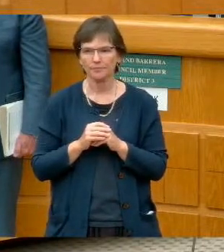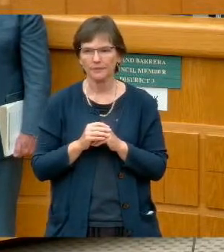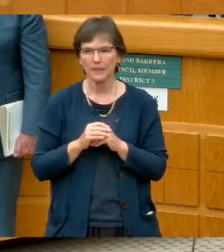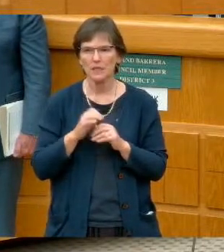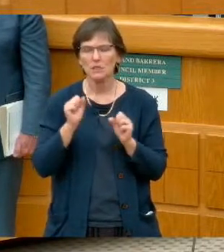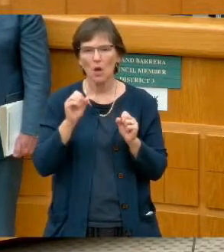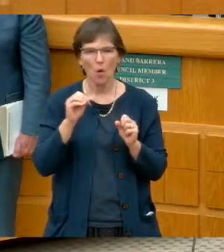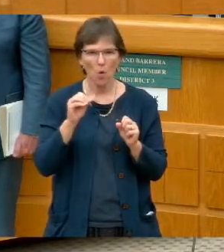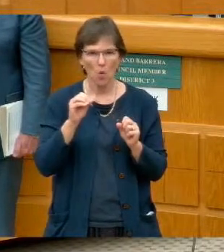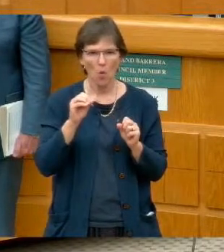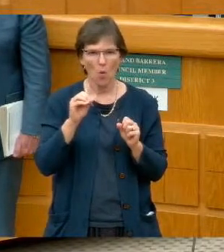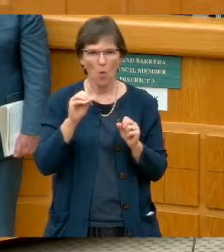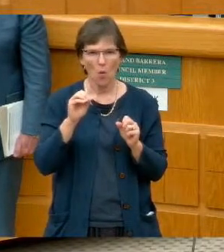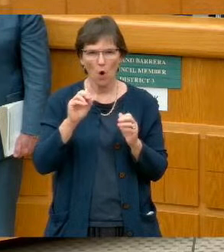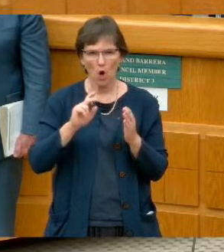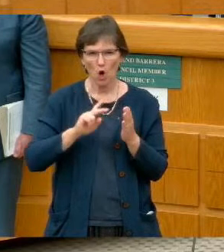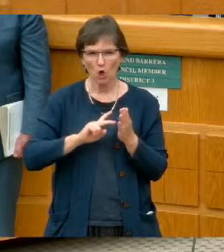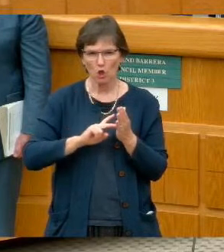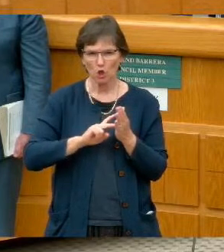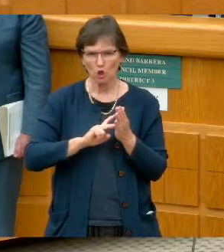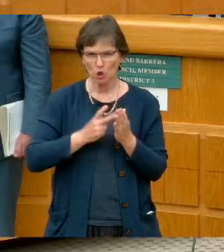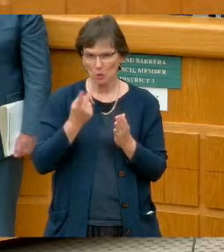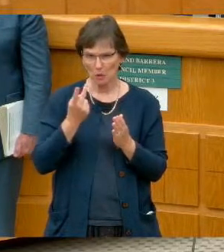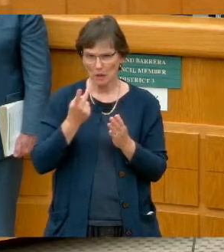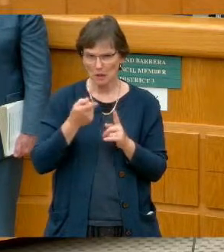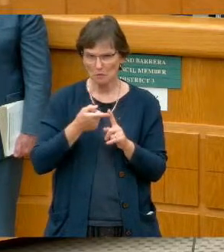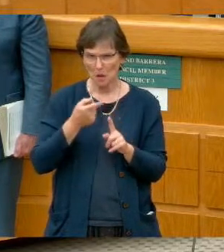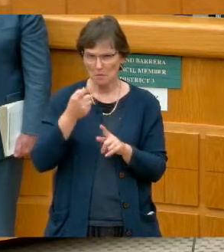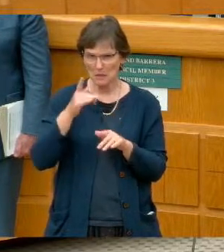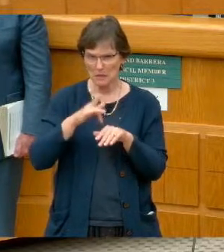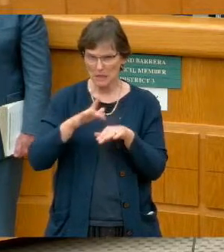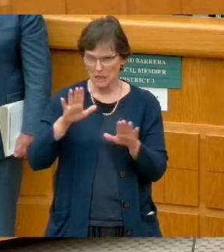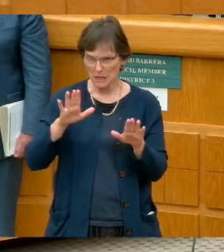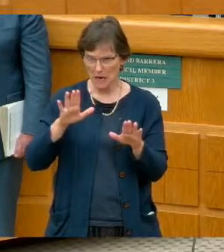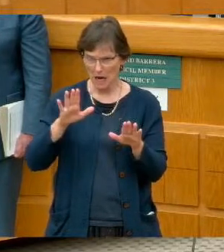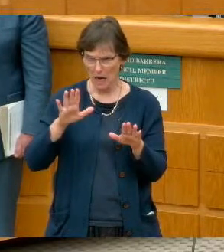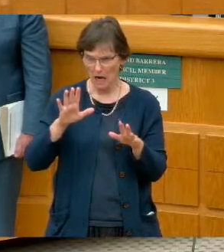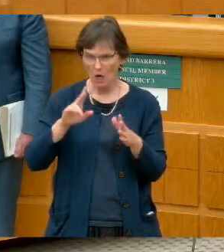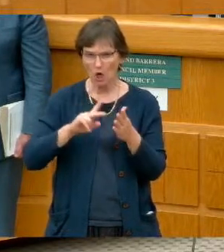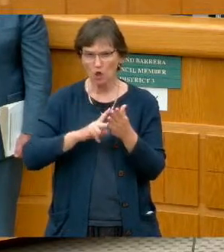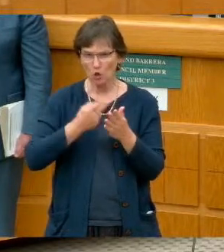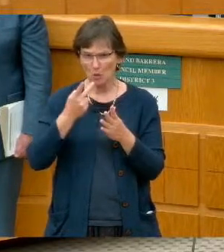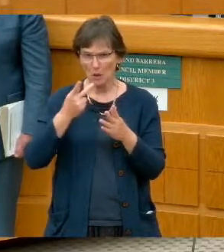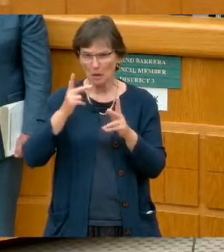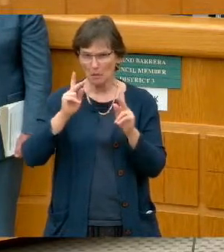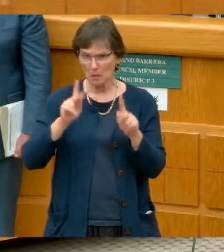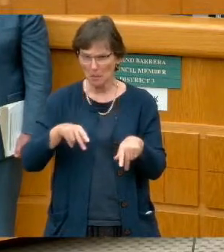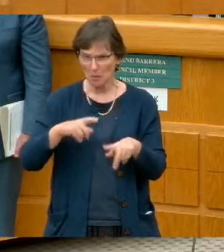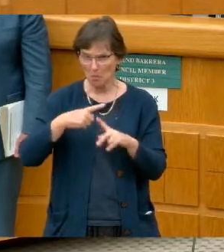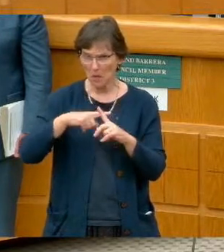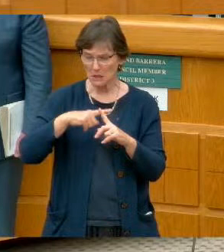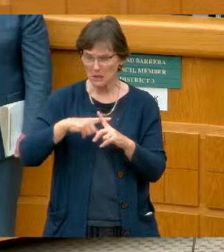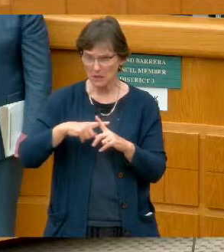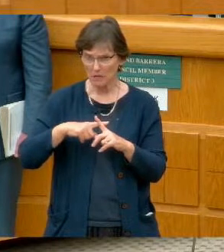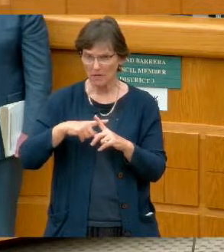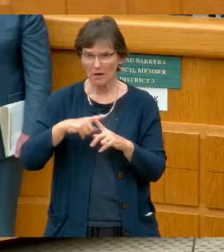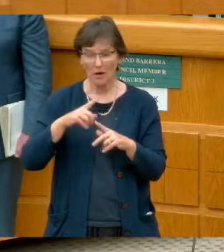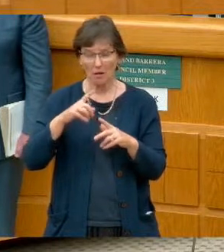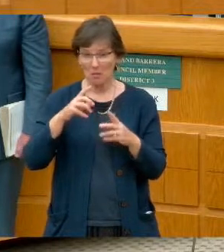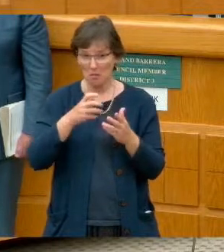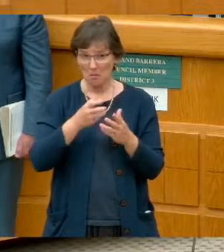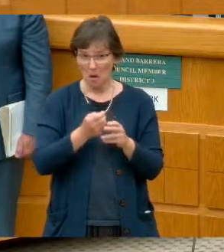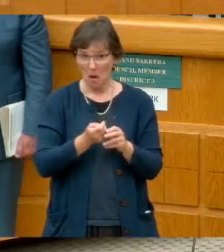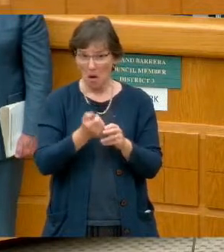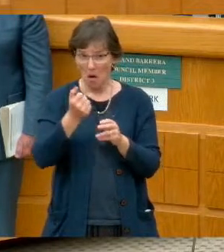from Sunday to remove duplicates. Were duplicates removed previously, and